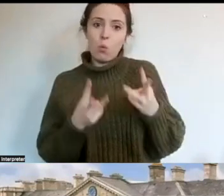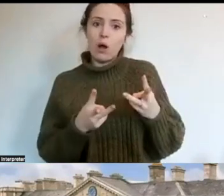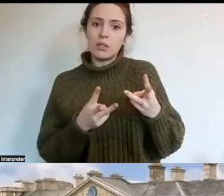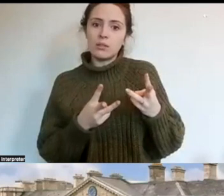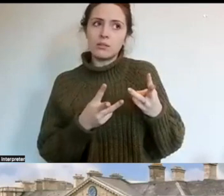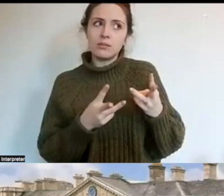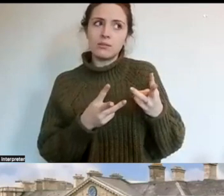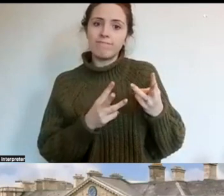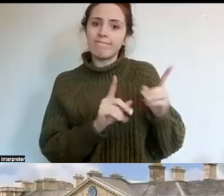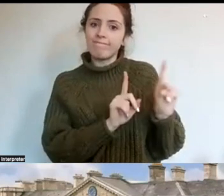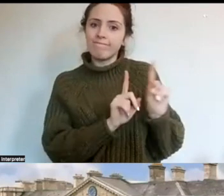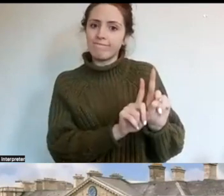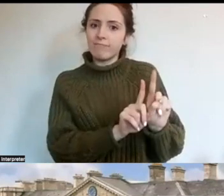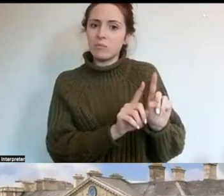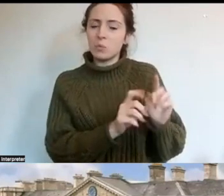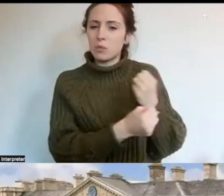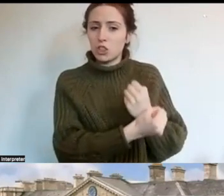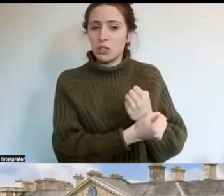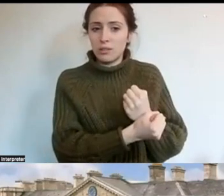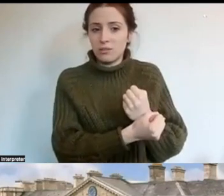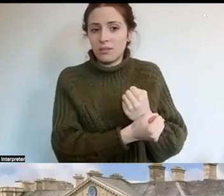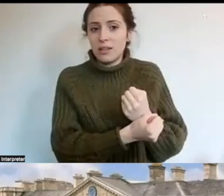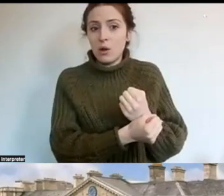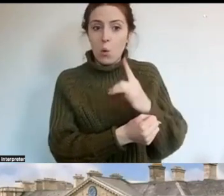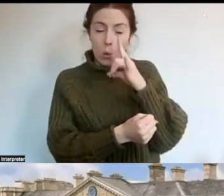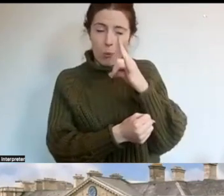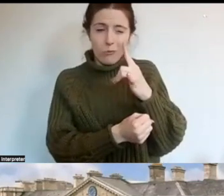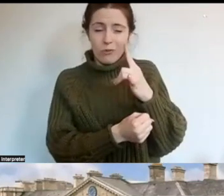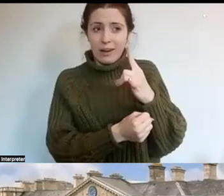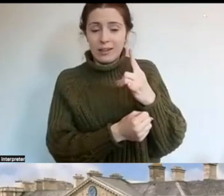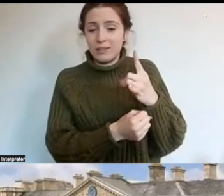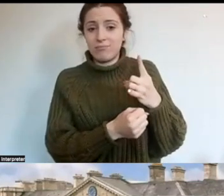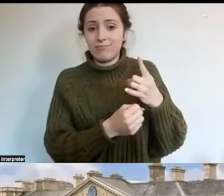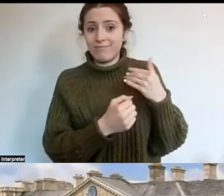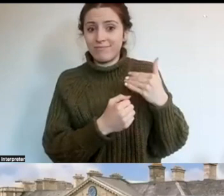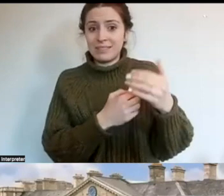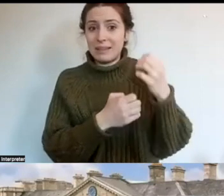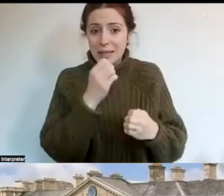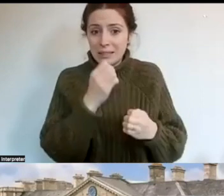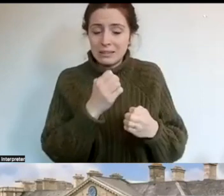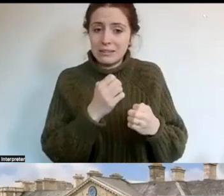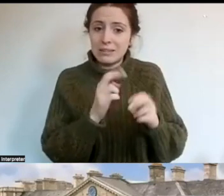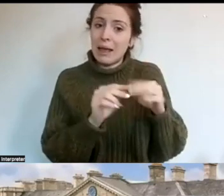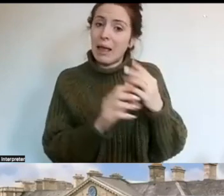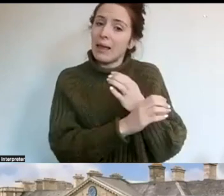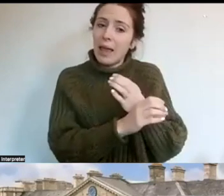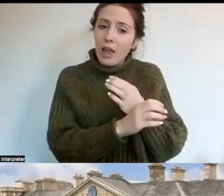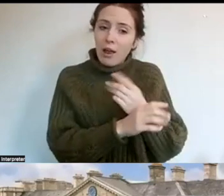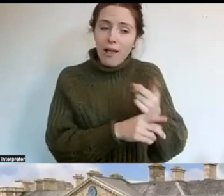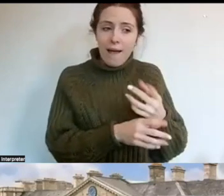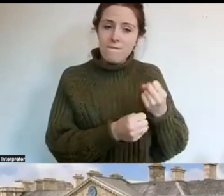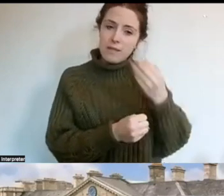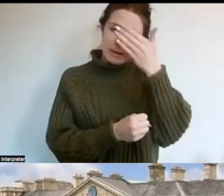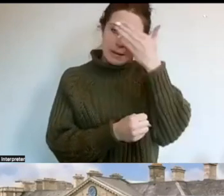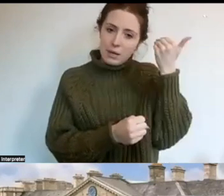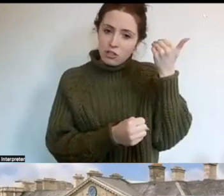until hopefully I'm able to look after him until the end. He has dementia, and we hope I'm well